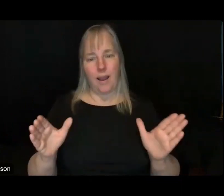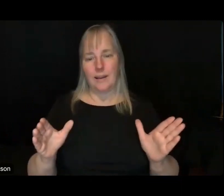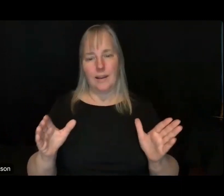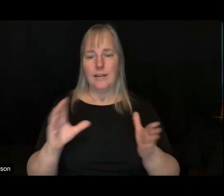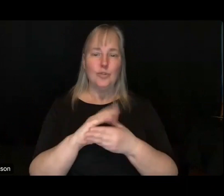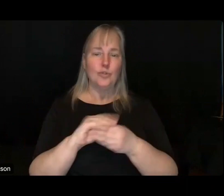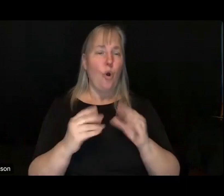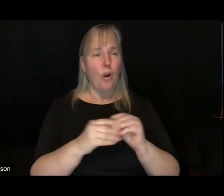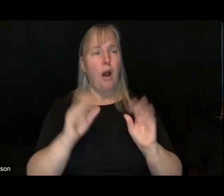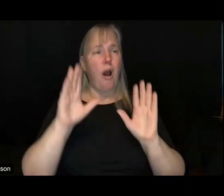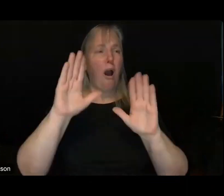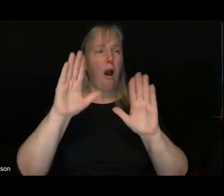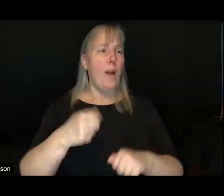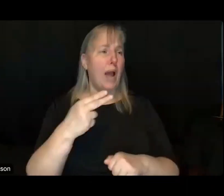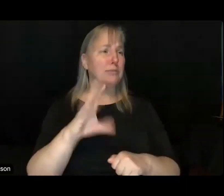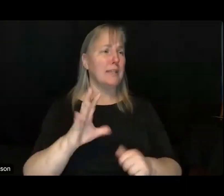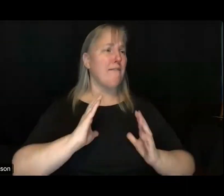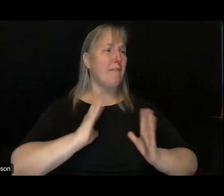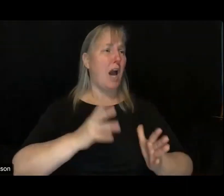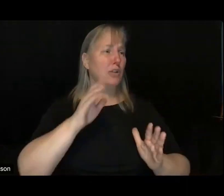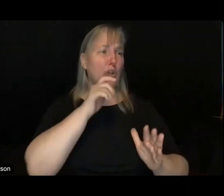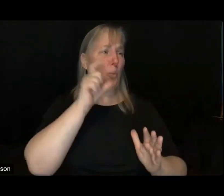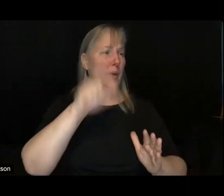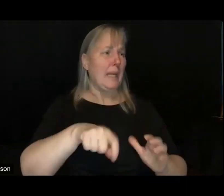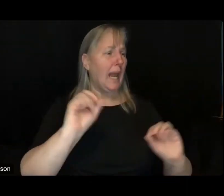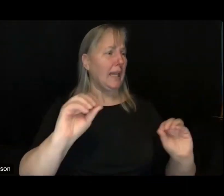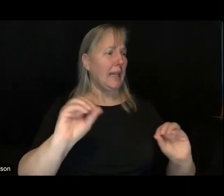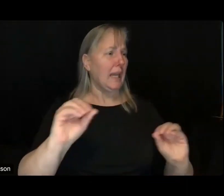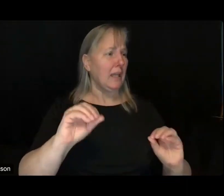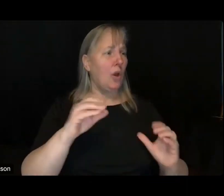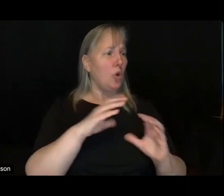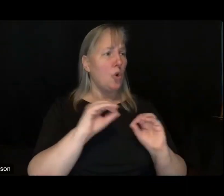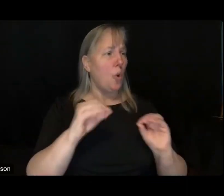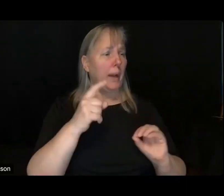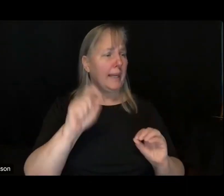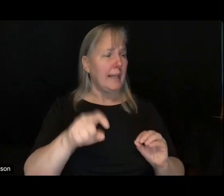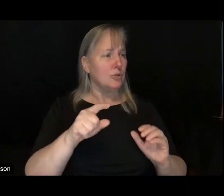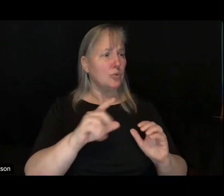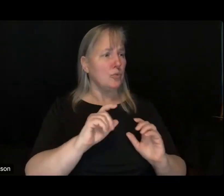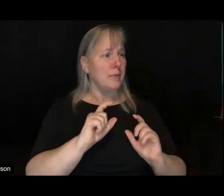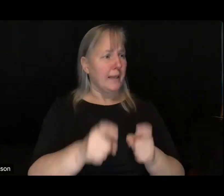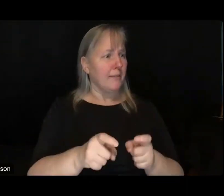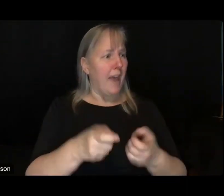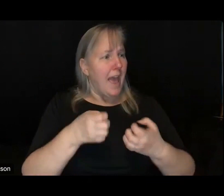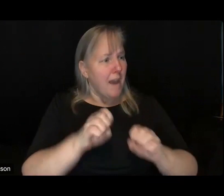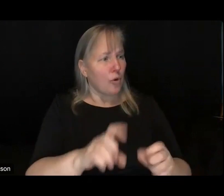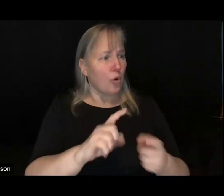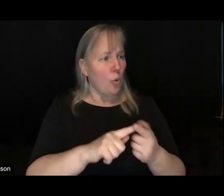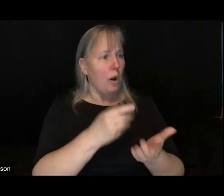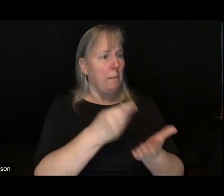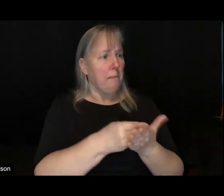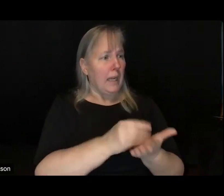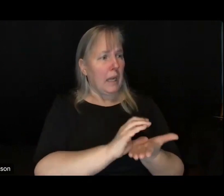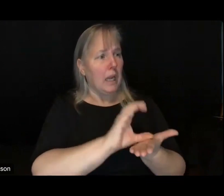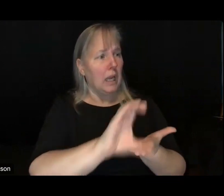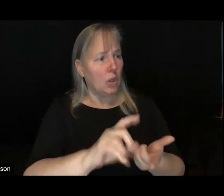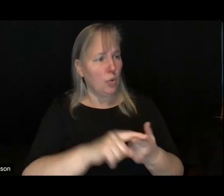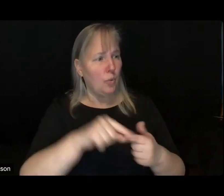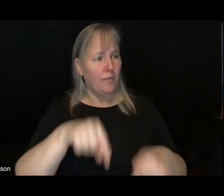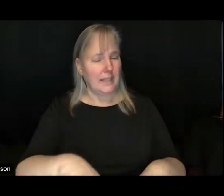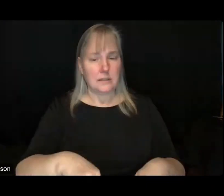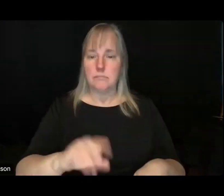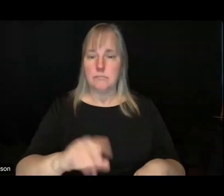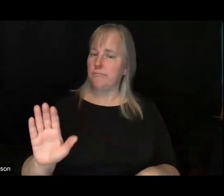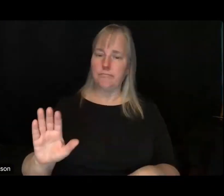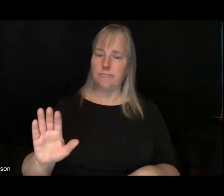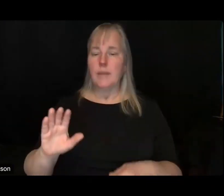County and we don't need anything else, and no one needs to put any effort or funds this way. And I think that,